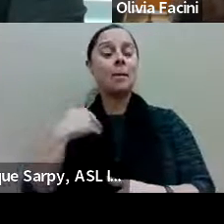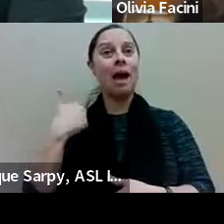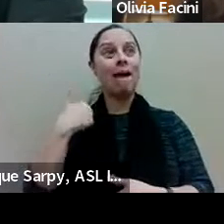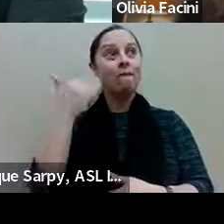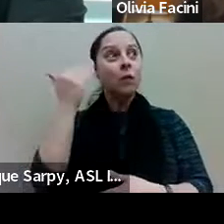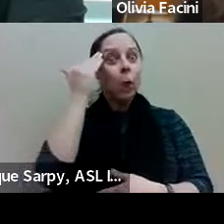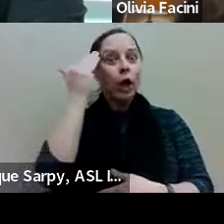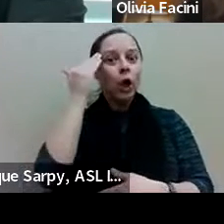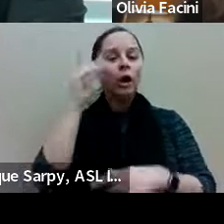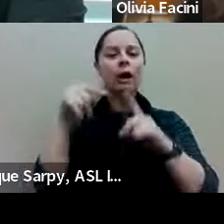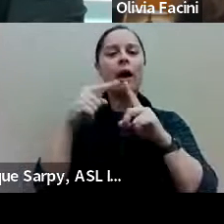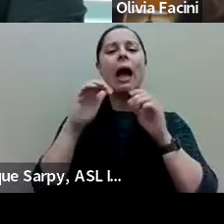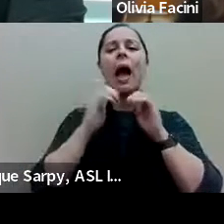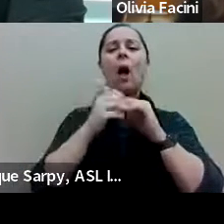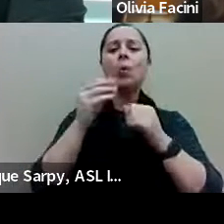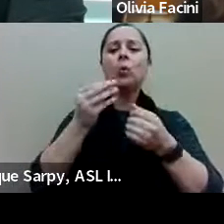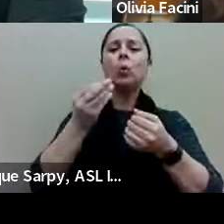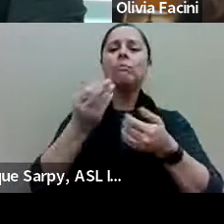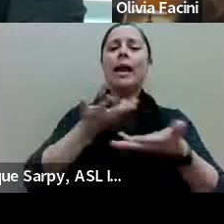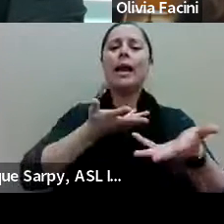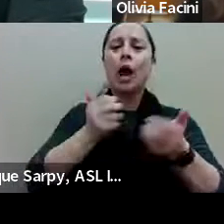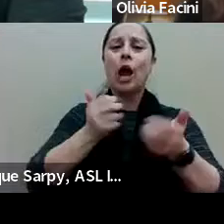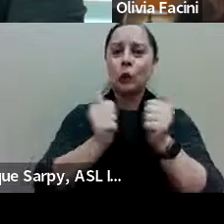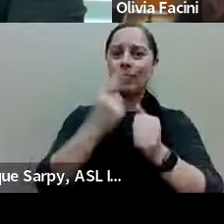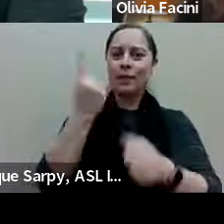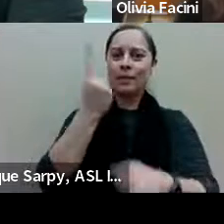engage with someone like myself.